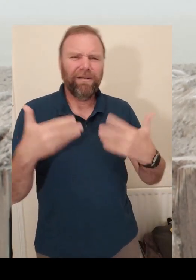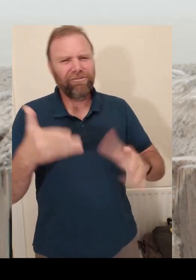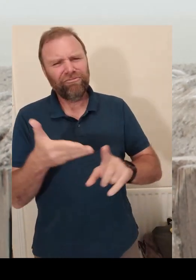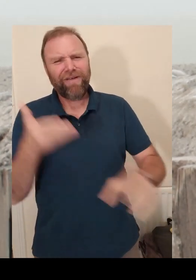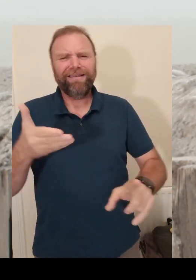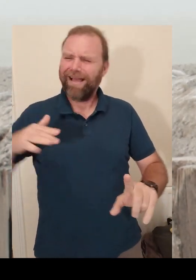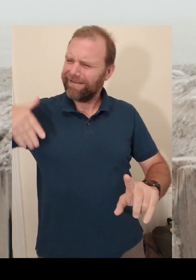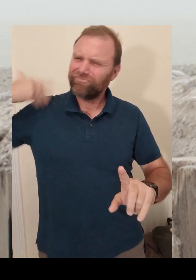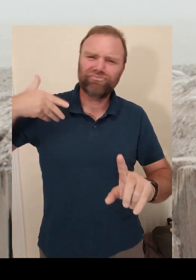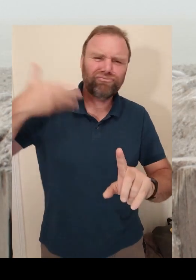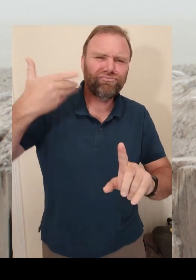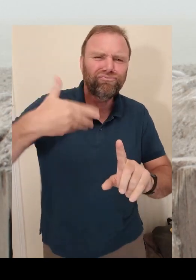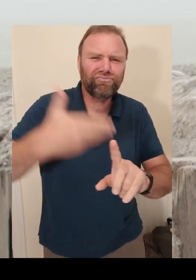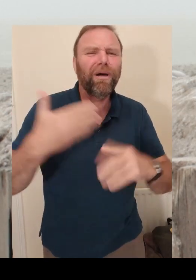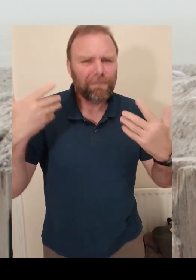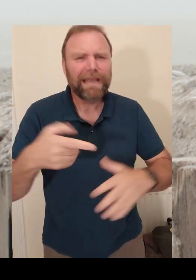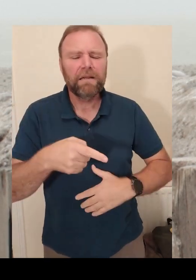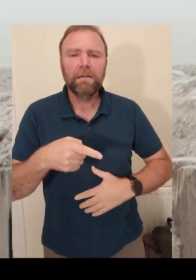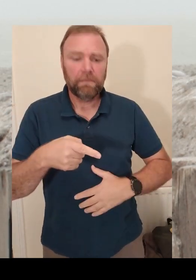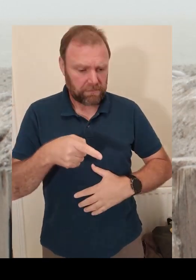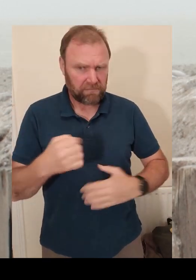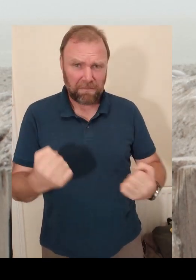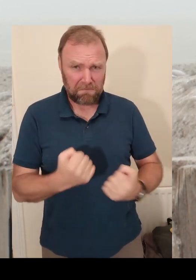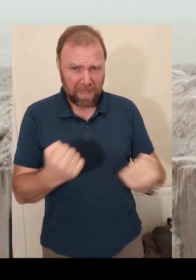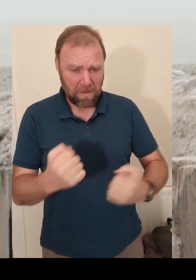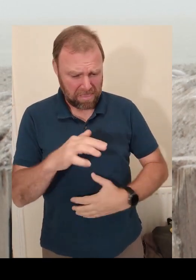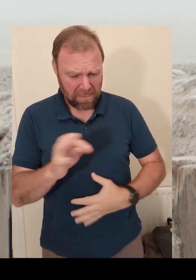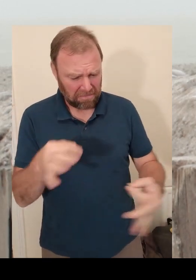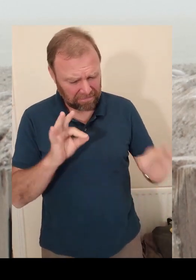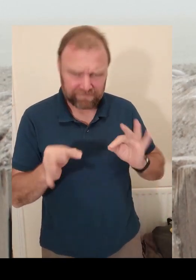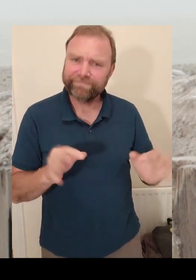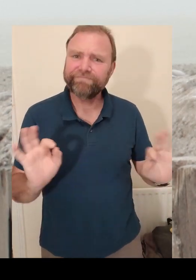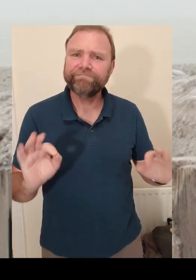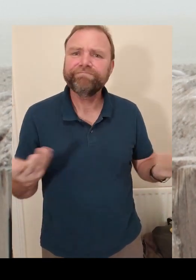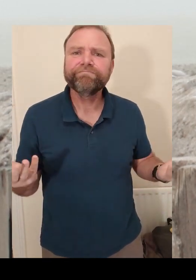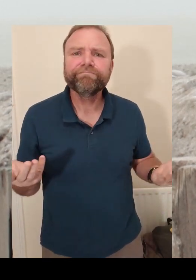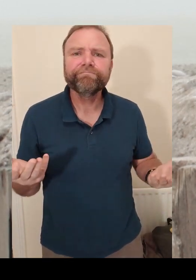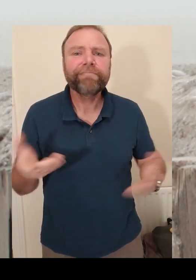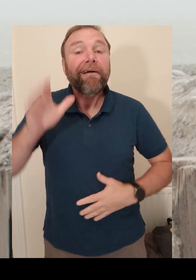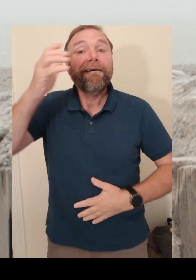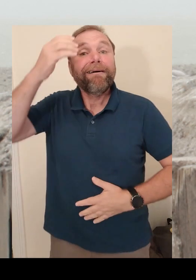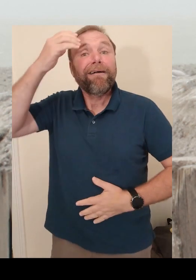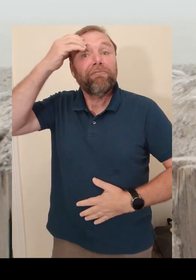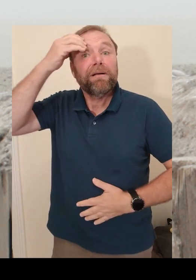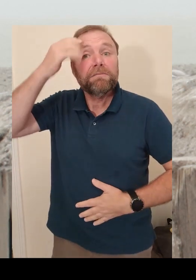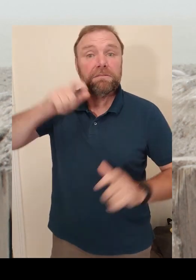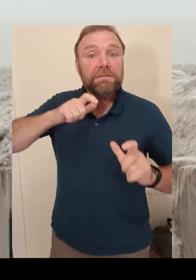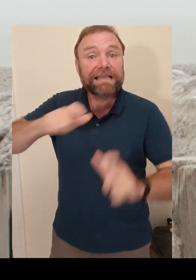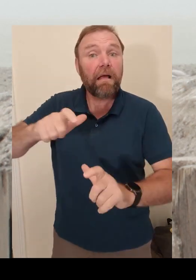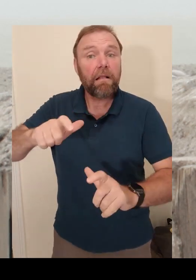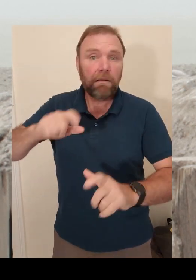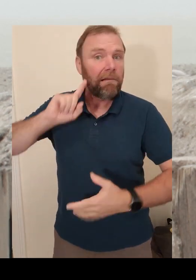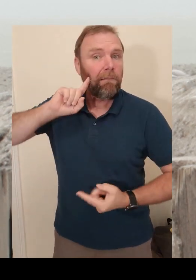for decades. But that gives it nothing, that gives it no power. And governments can choose